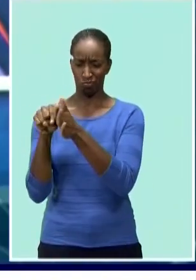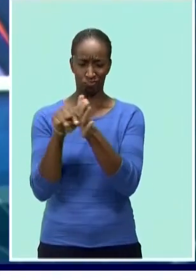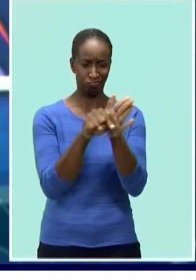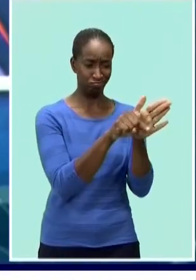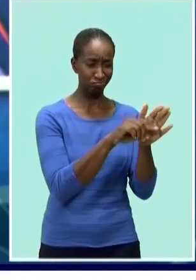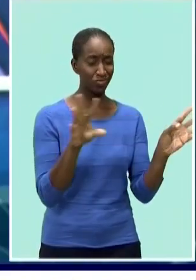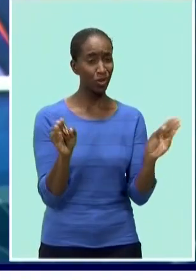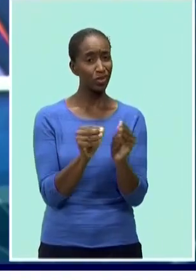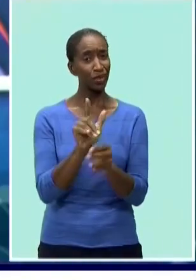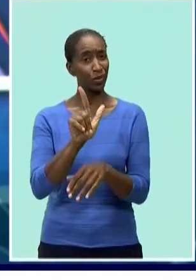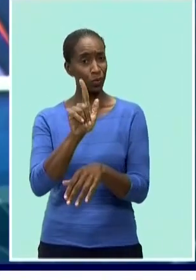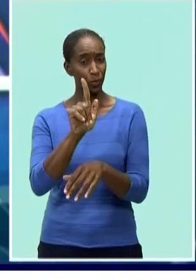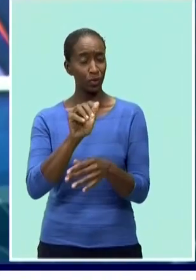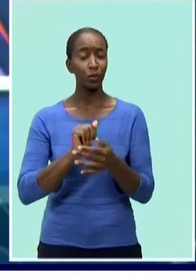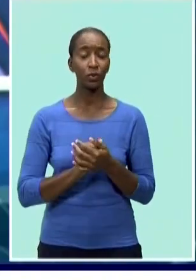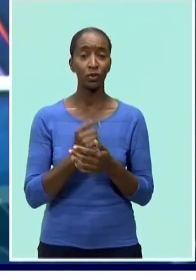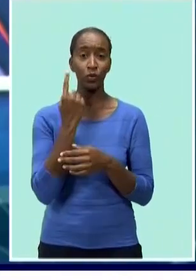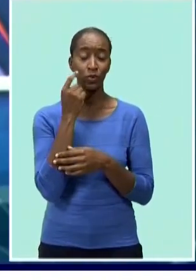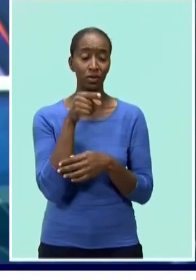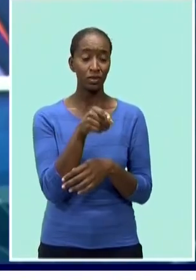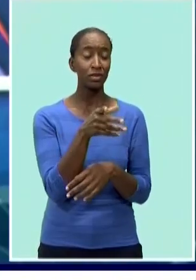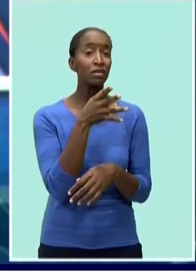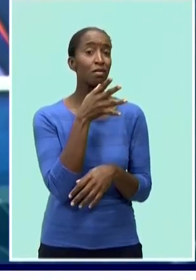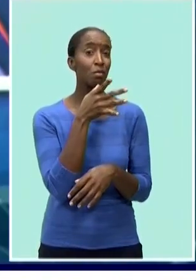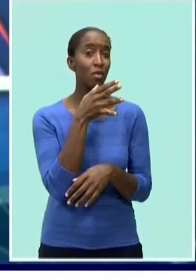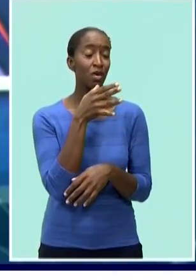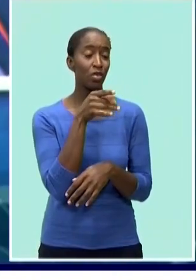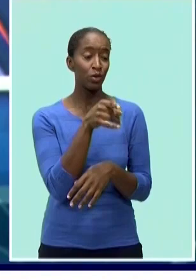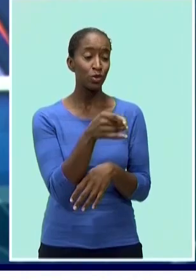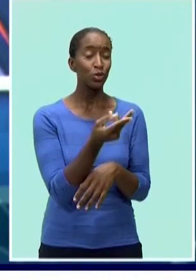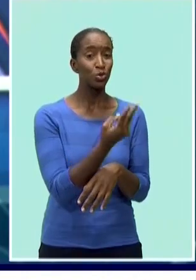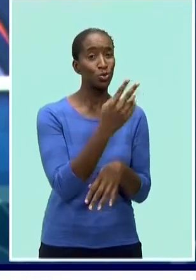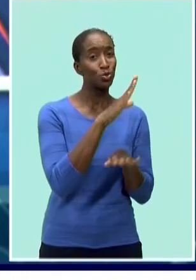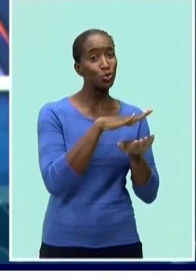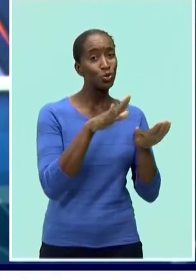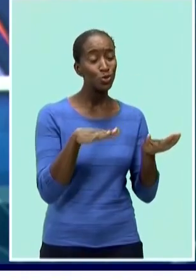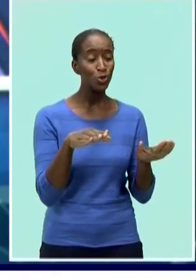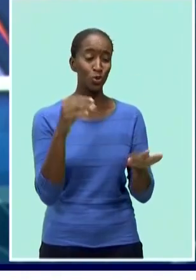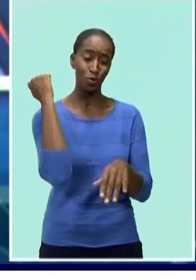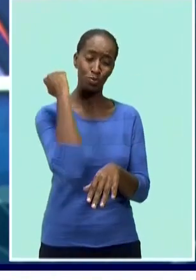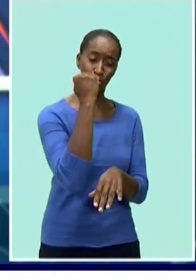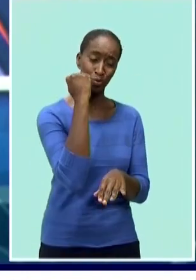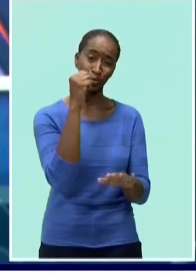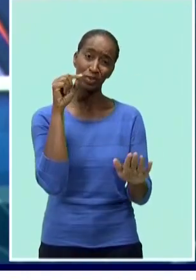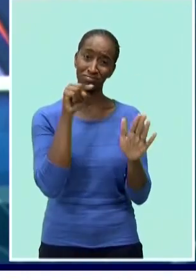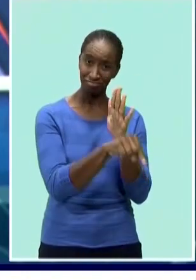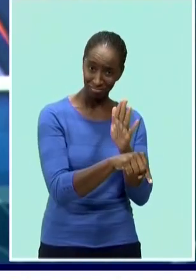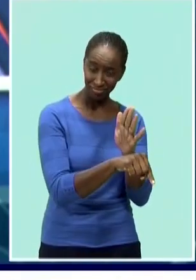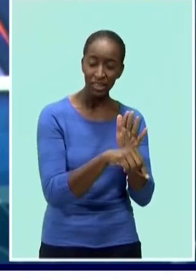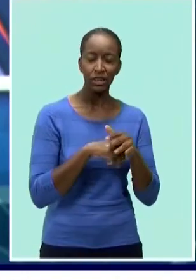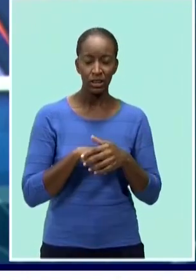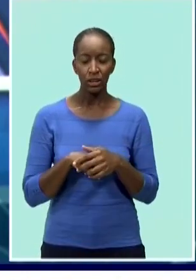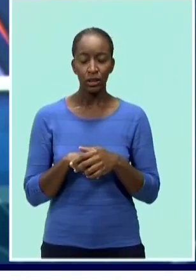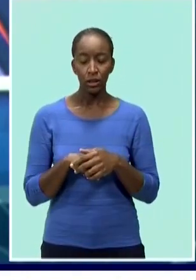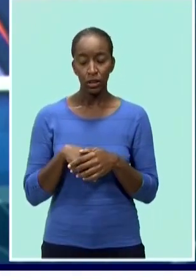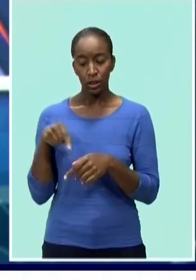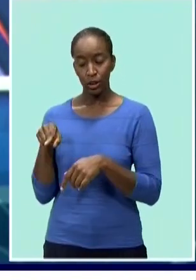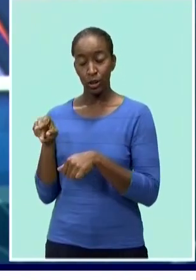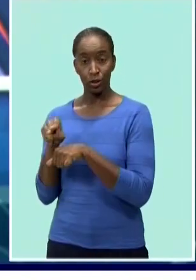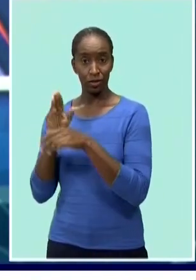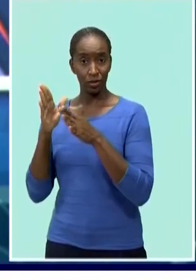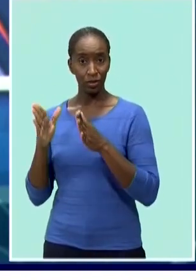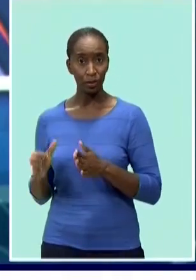Minister Ford, in the wake of the stabbing death of mother of 2 Zanaba Moore, noted that she fully embraced the assertion by the World Health Organization